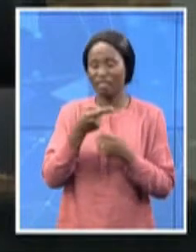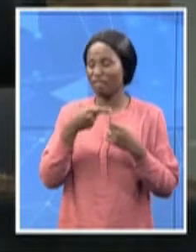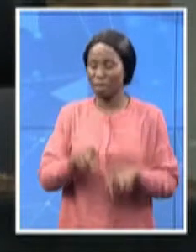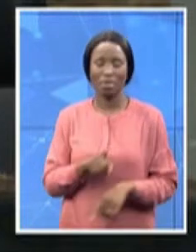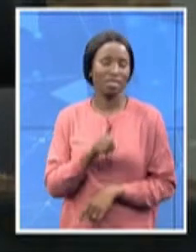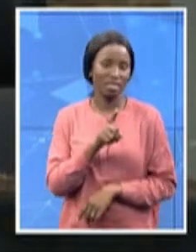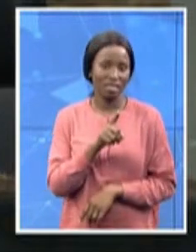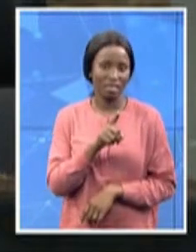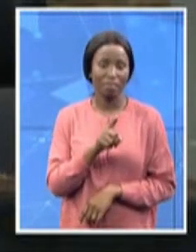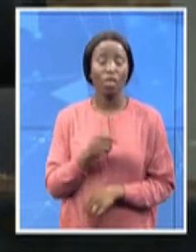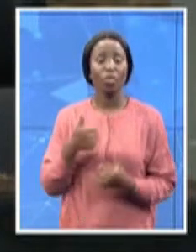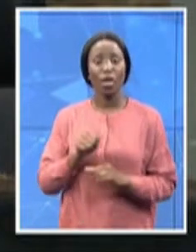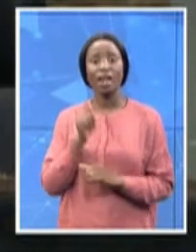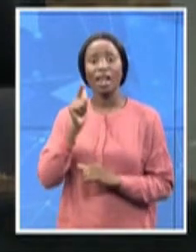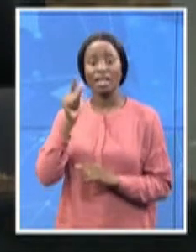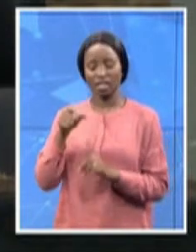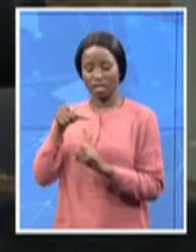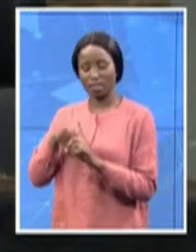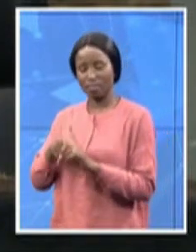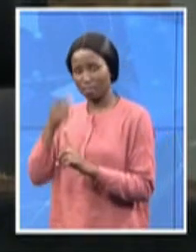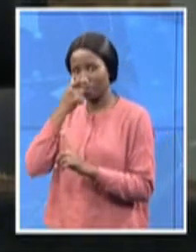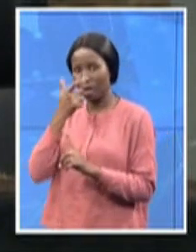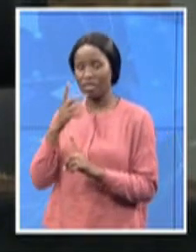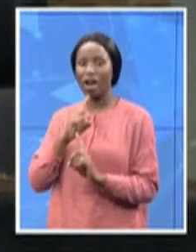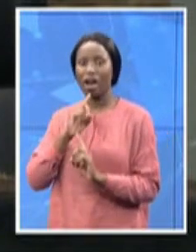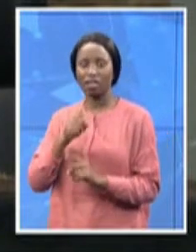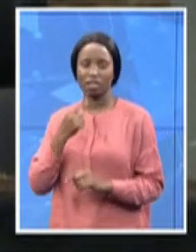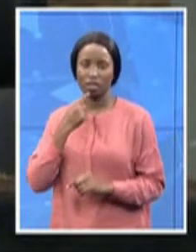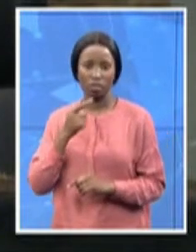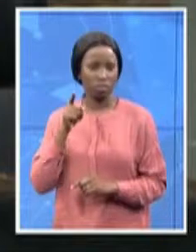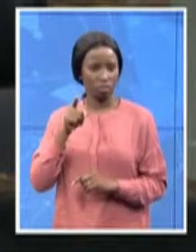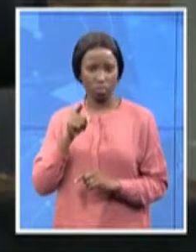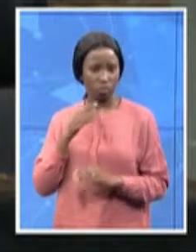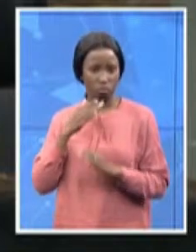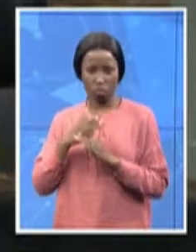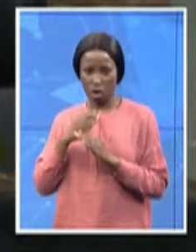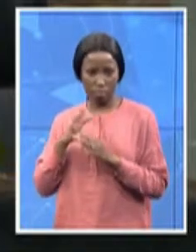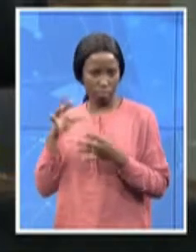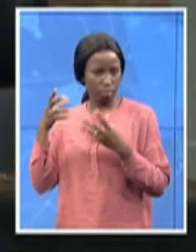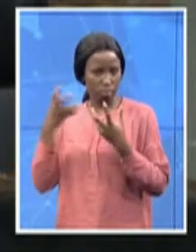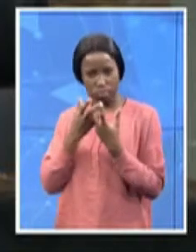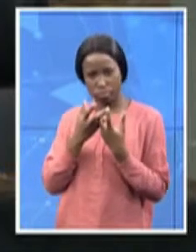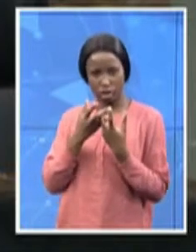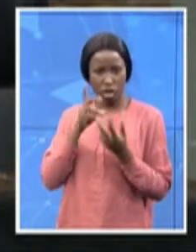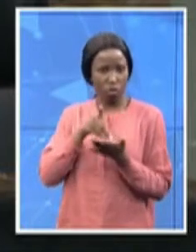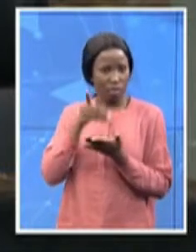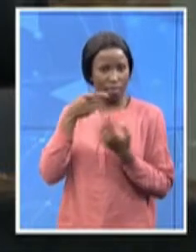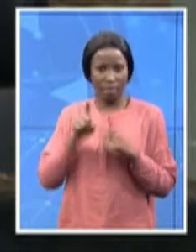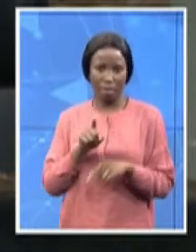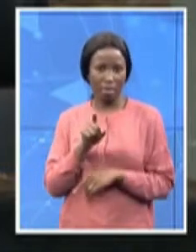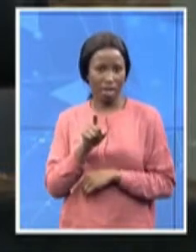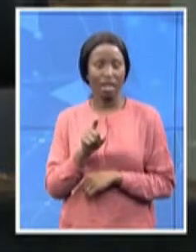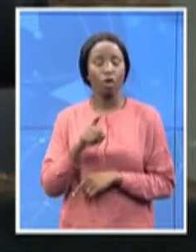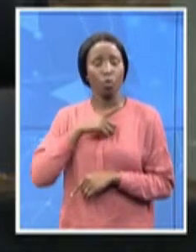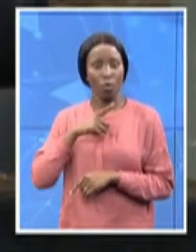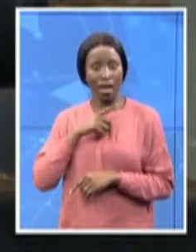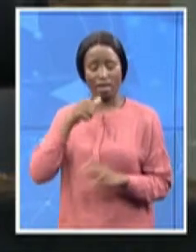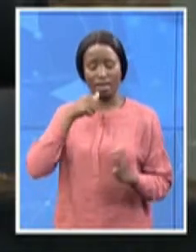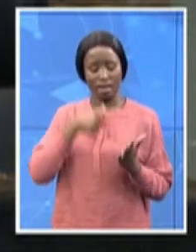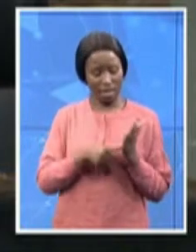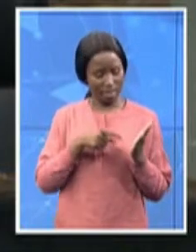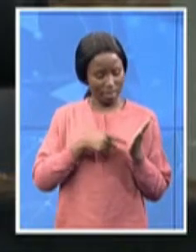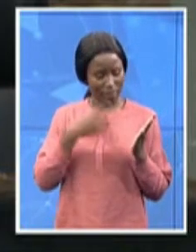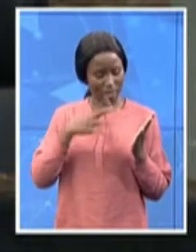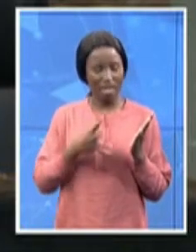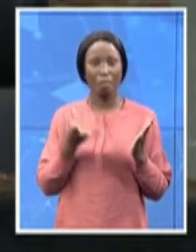of the donation. It was this letter which led to 2 complaints that were lodged with the public protector